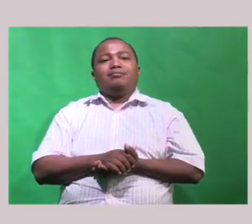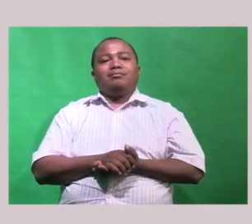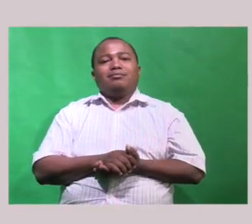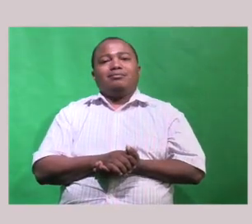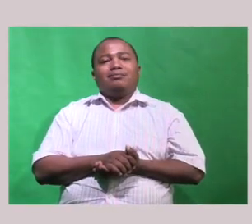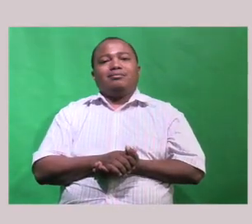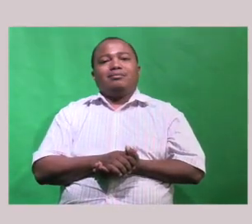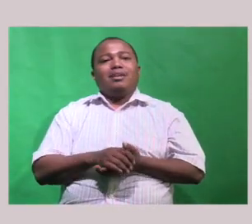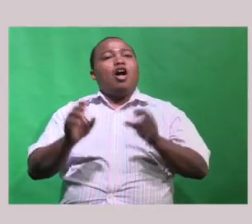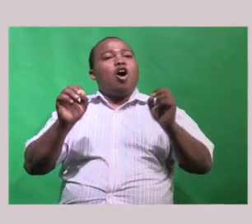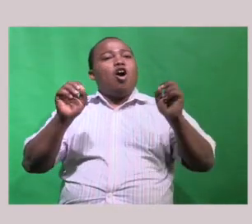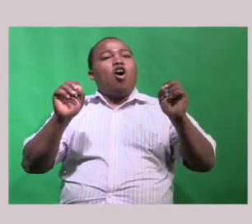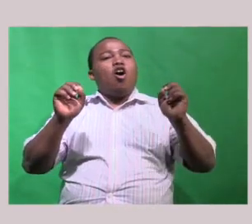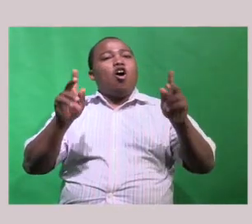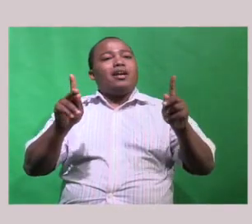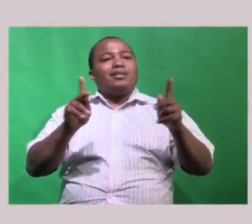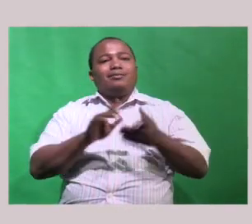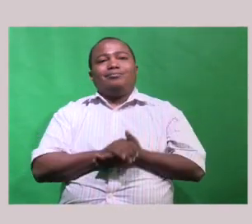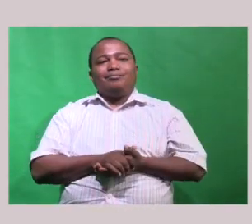Okay.